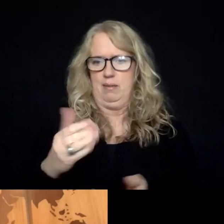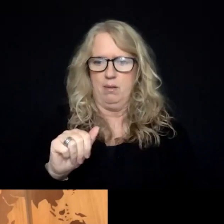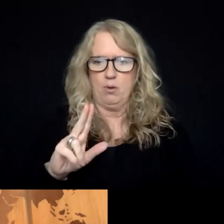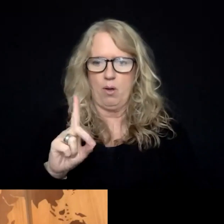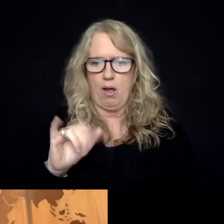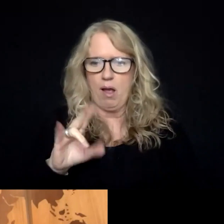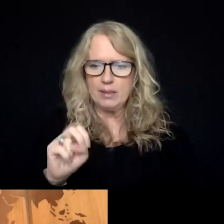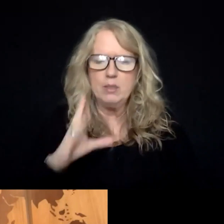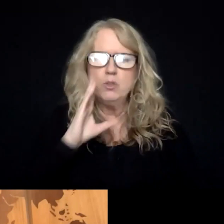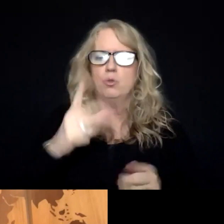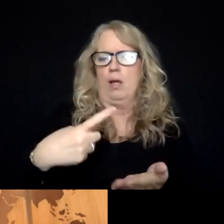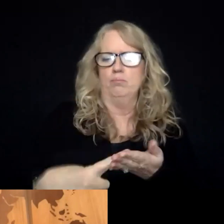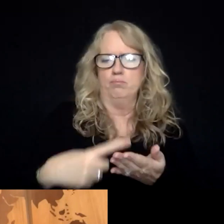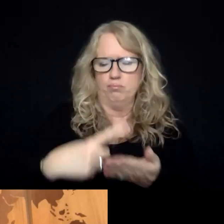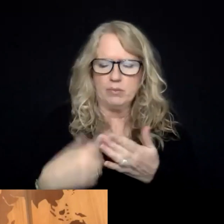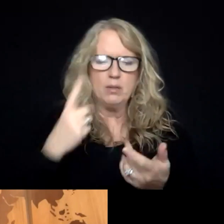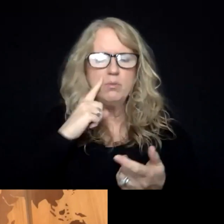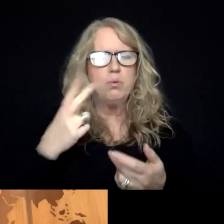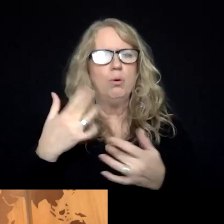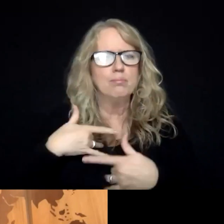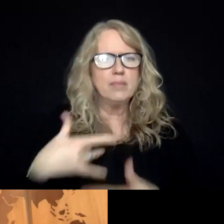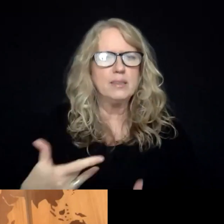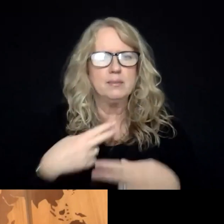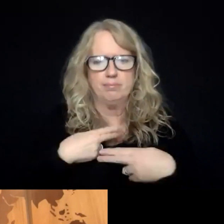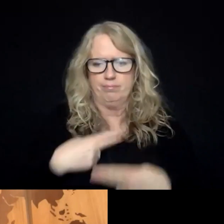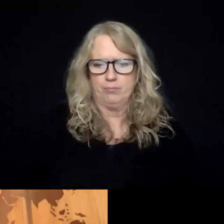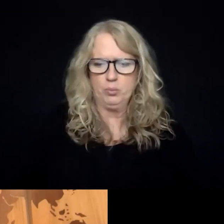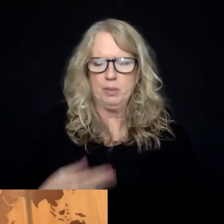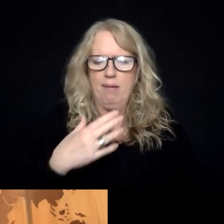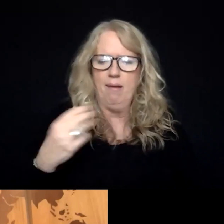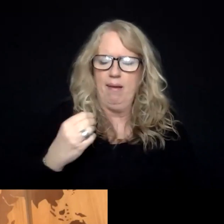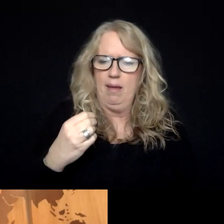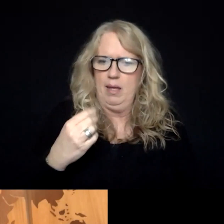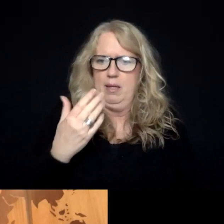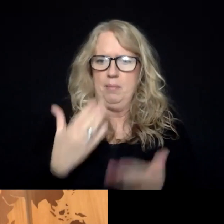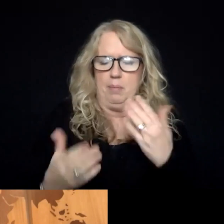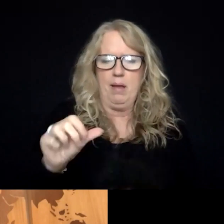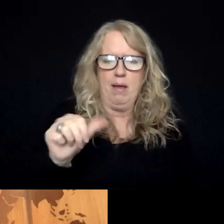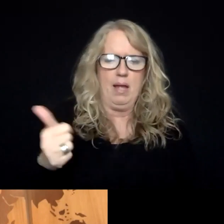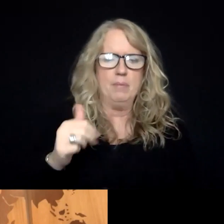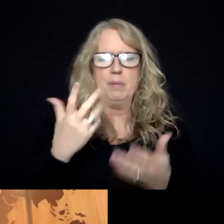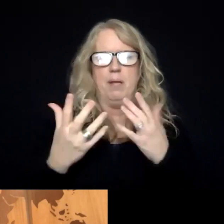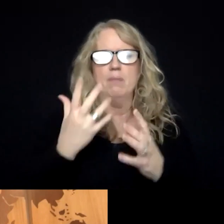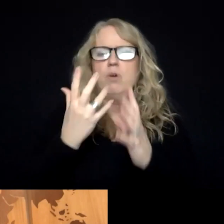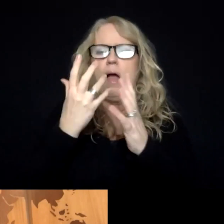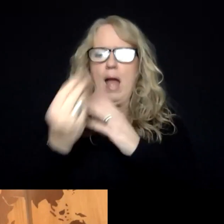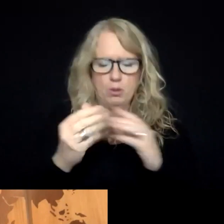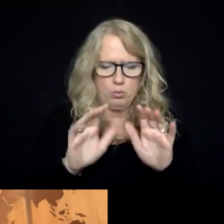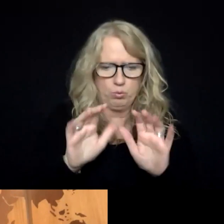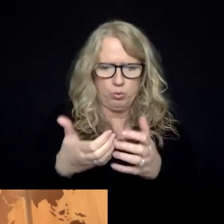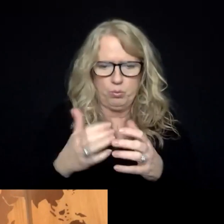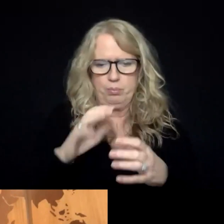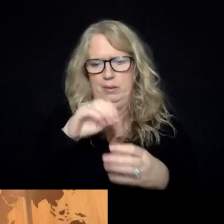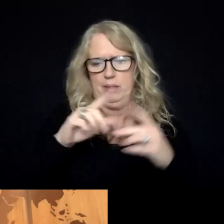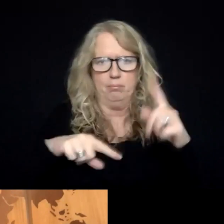You discuss in depth the human tendency to categorize other people, in their outgroups or us versus them